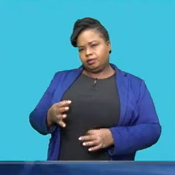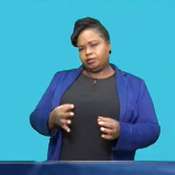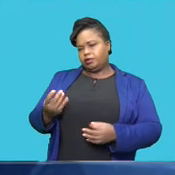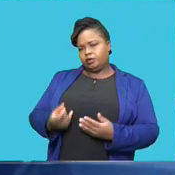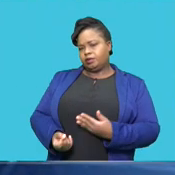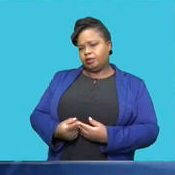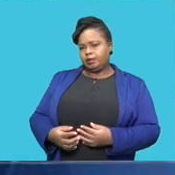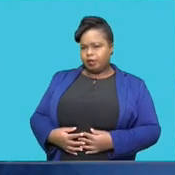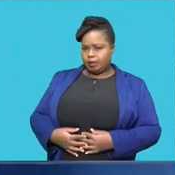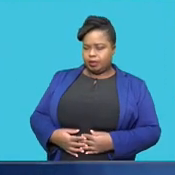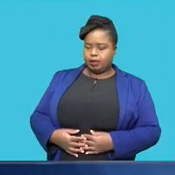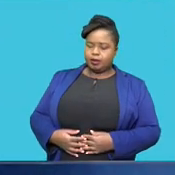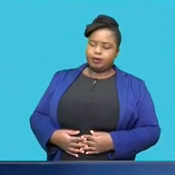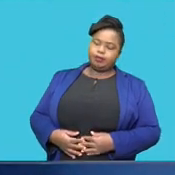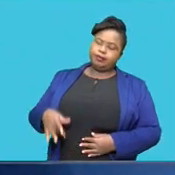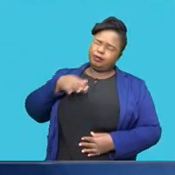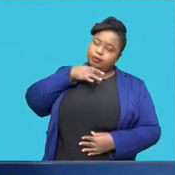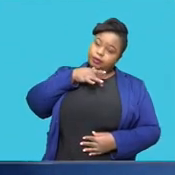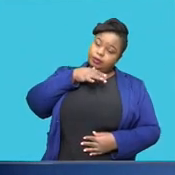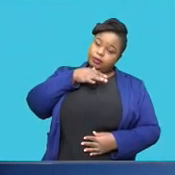ba. AmaBhunu